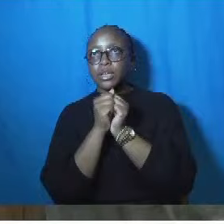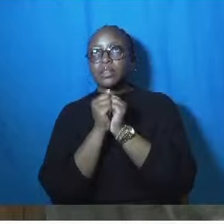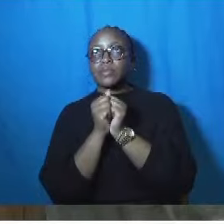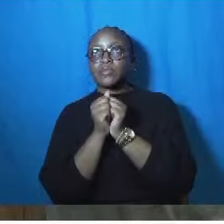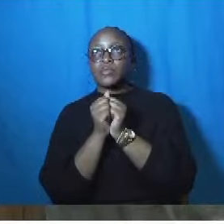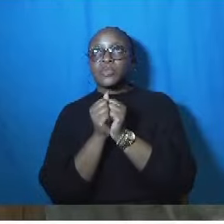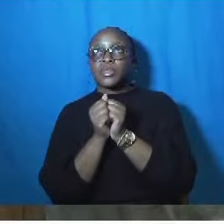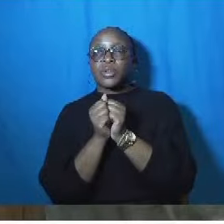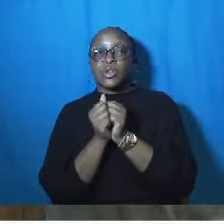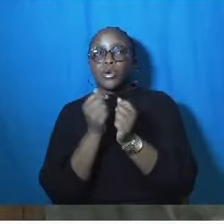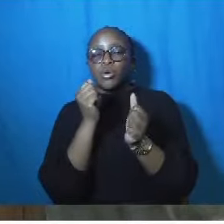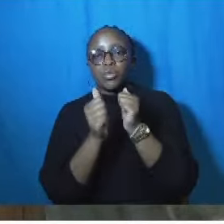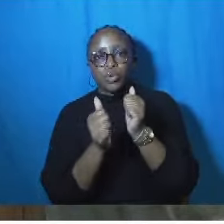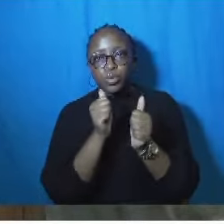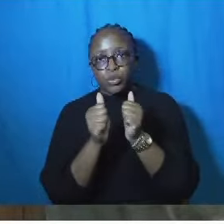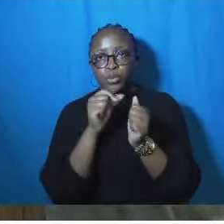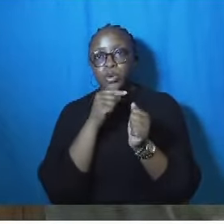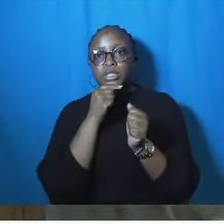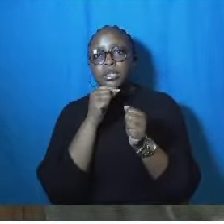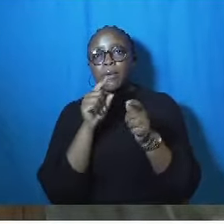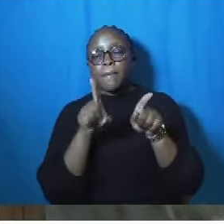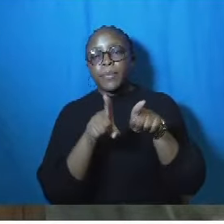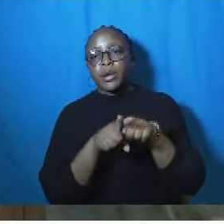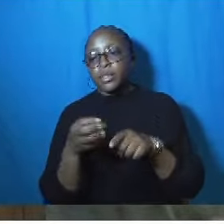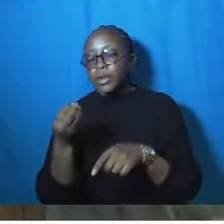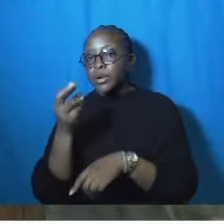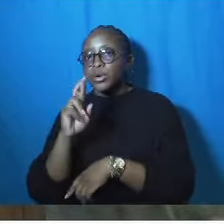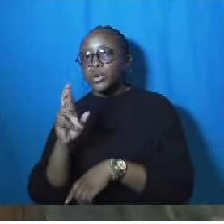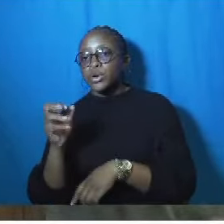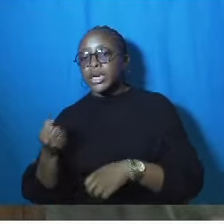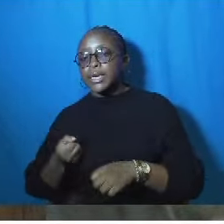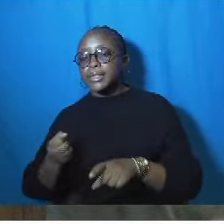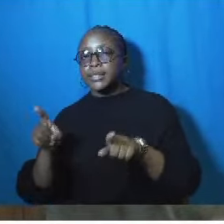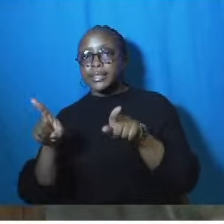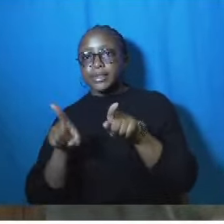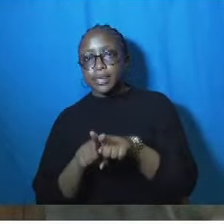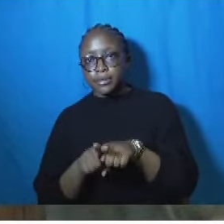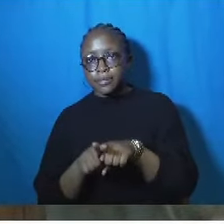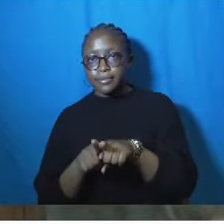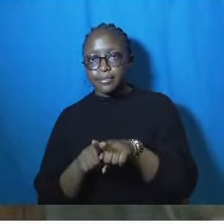will you demolish the barrier of hostility against today?